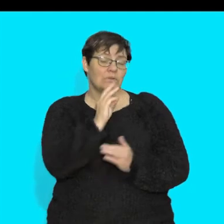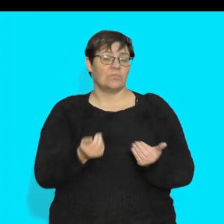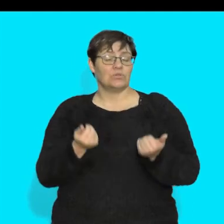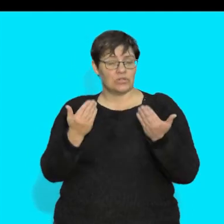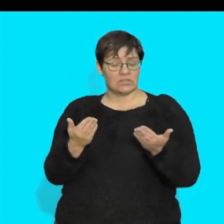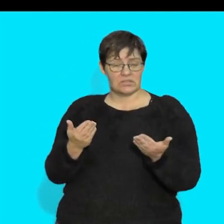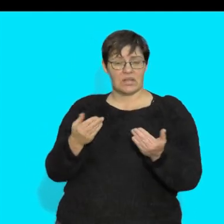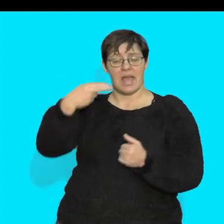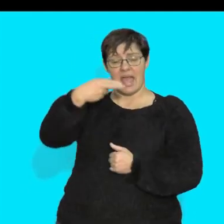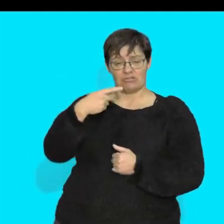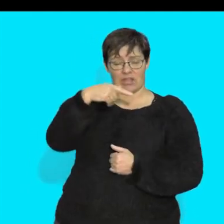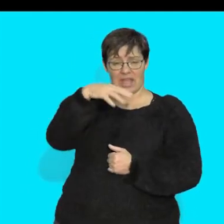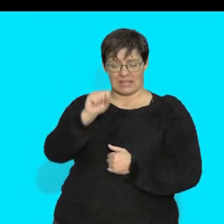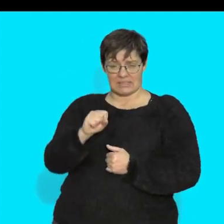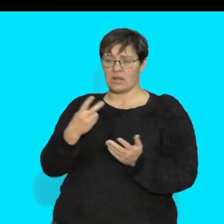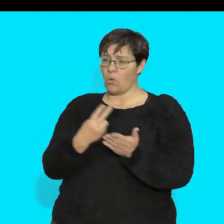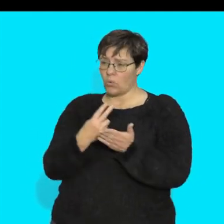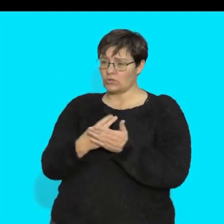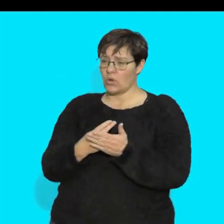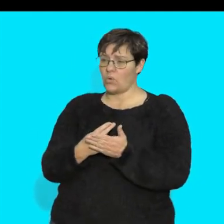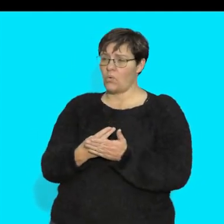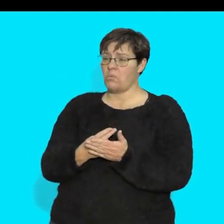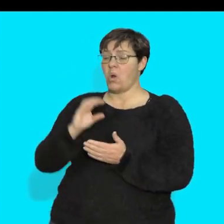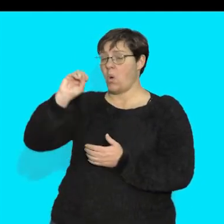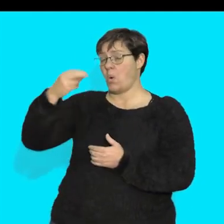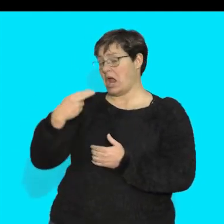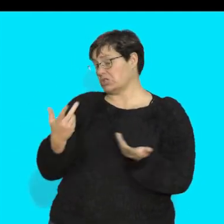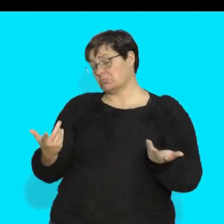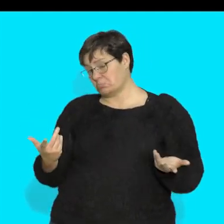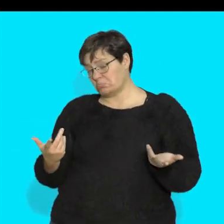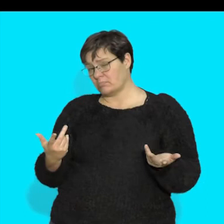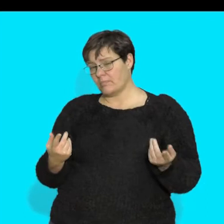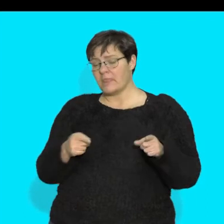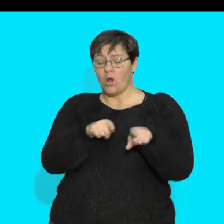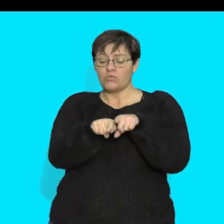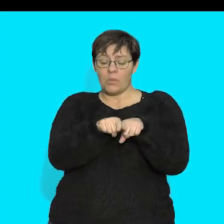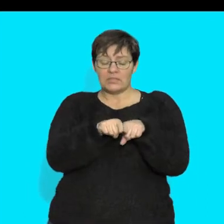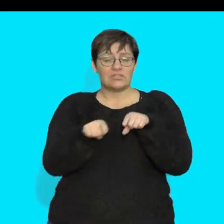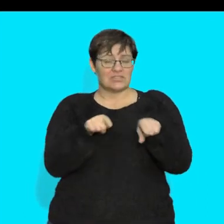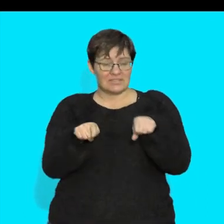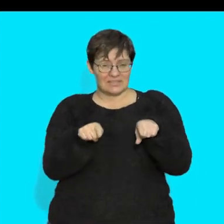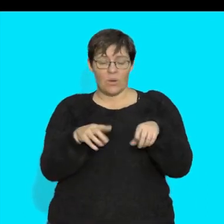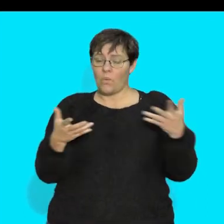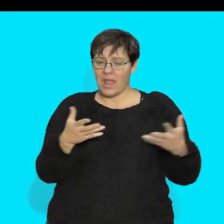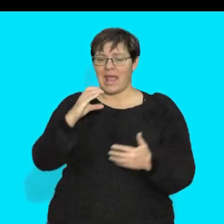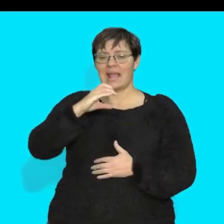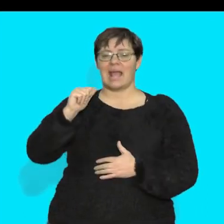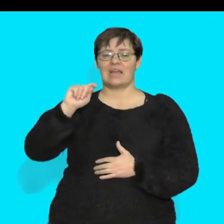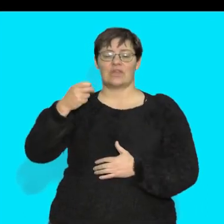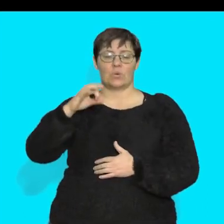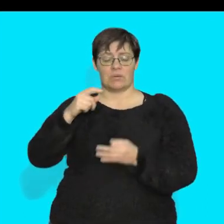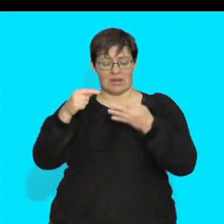Water is producing hydrogen gas and some hydroxide. And so the competition at the